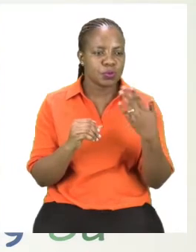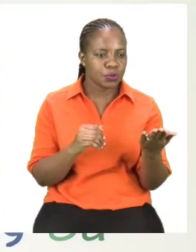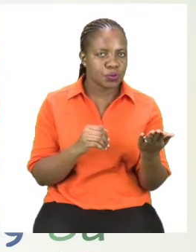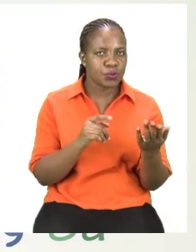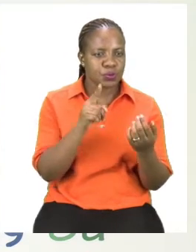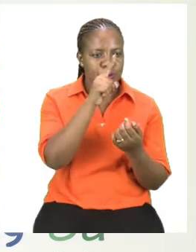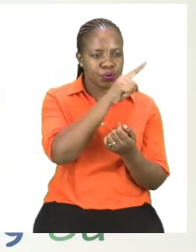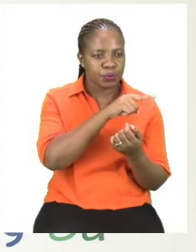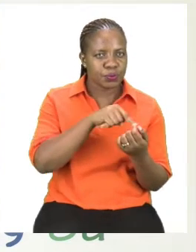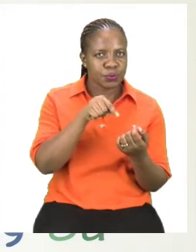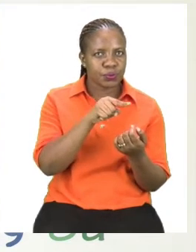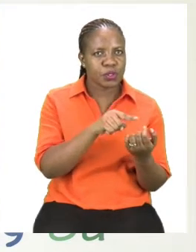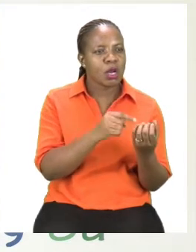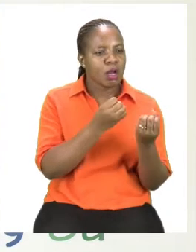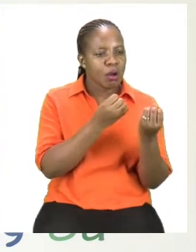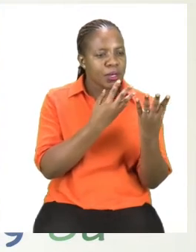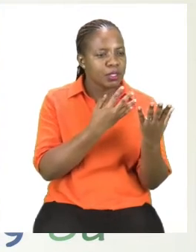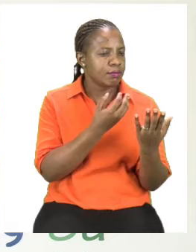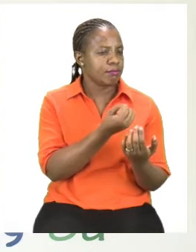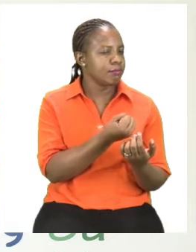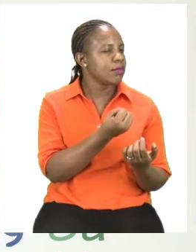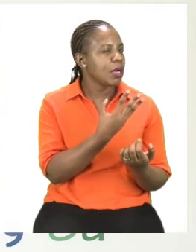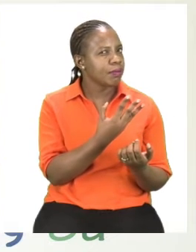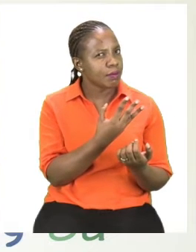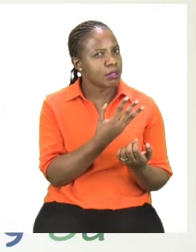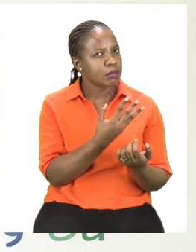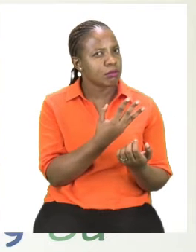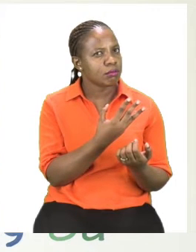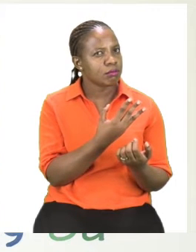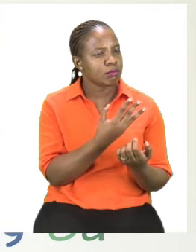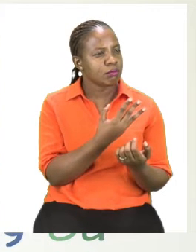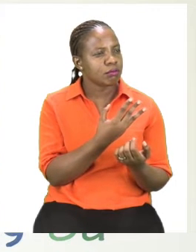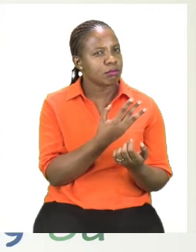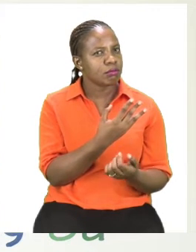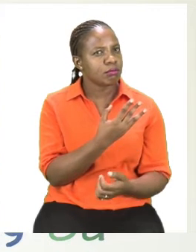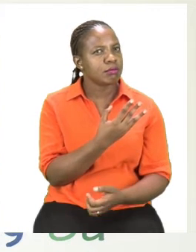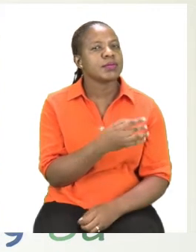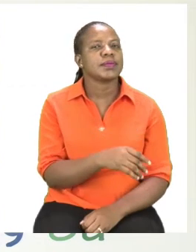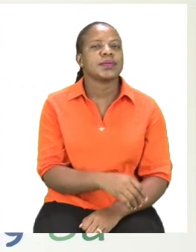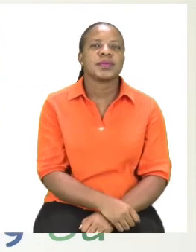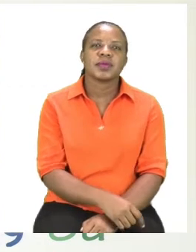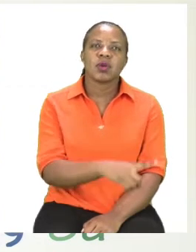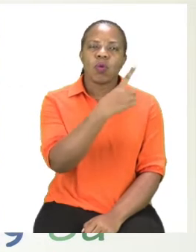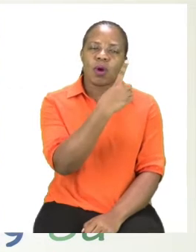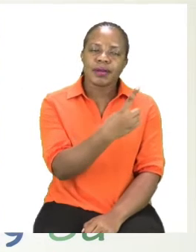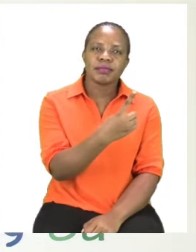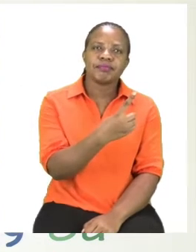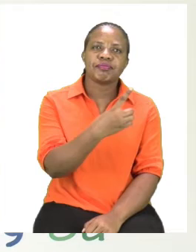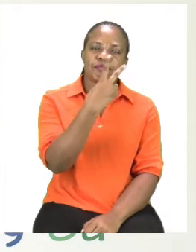with twin A. Twin A, how many cookies do you have? Let's count what he has.